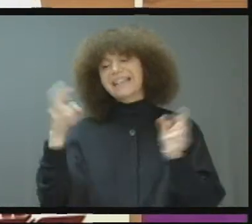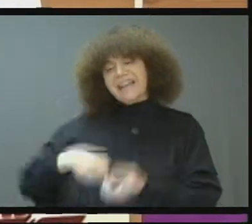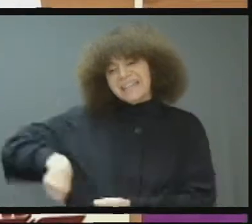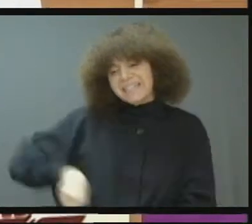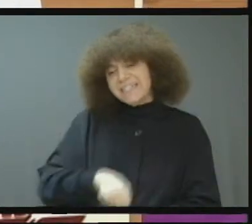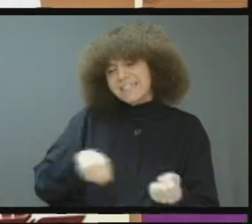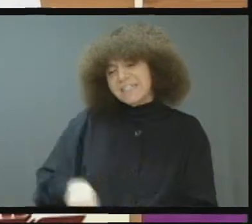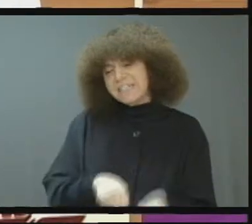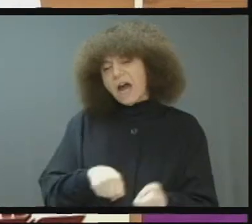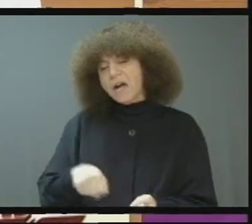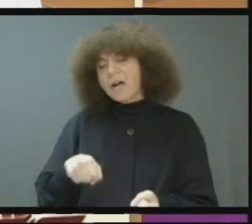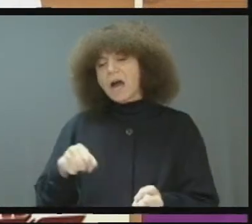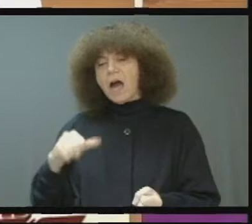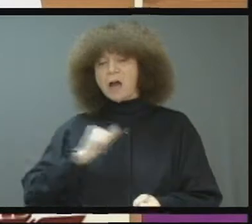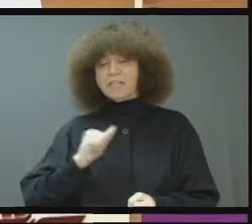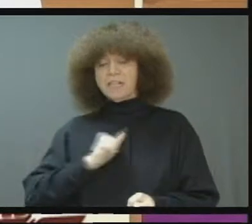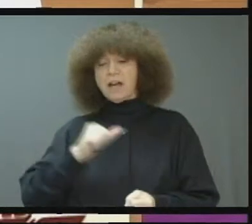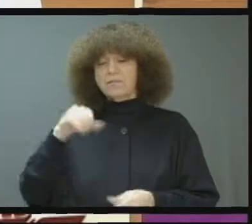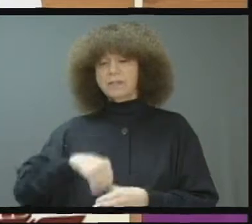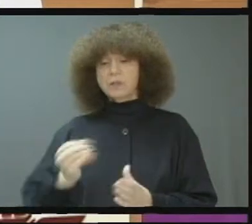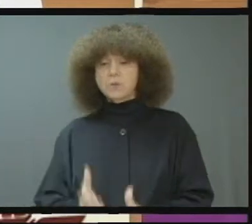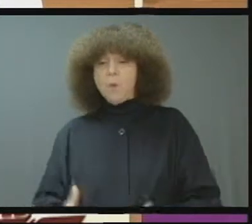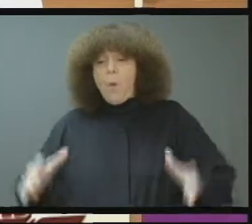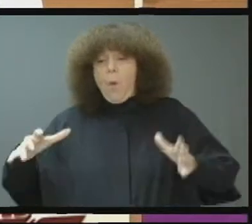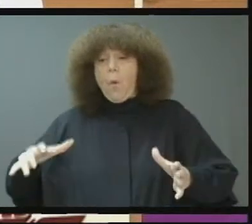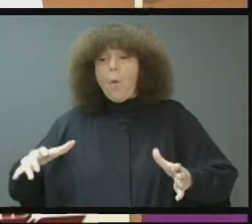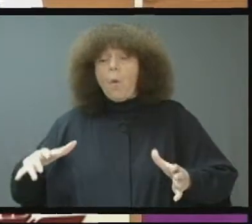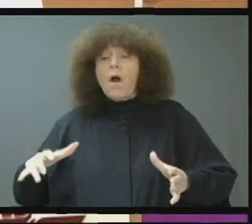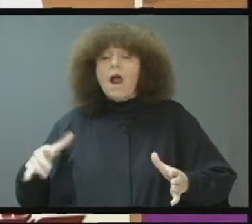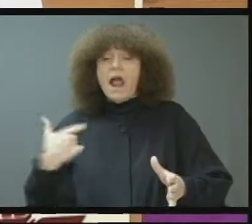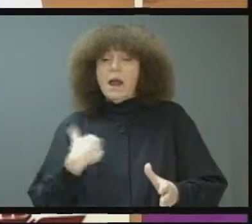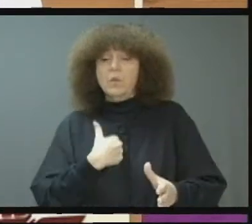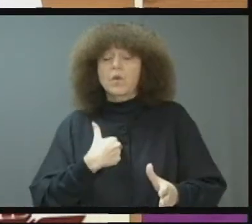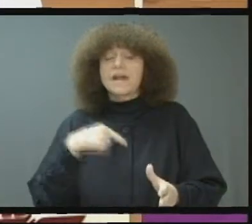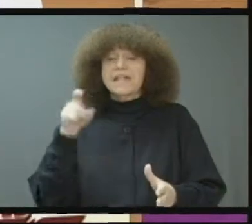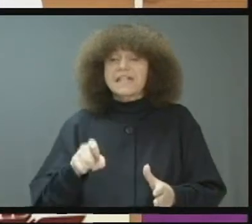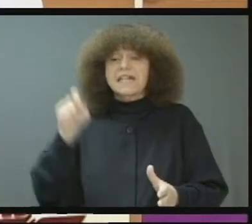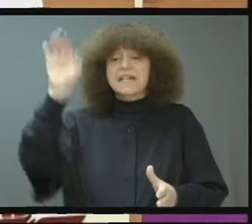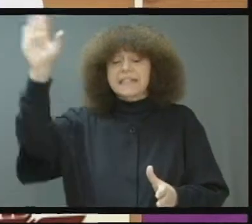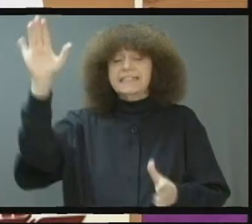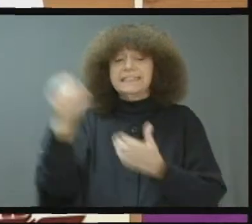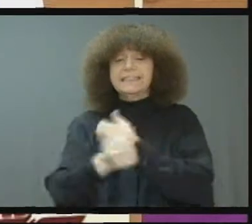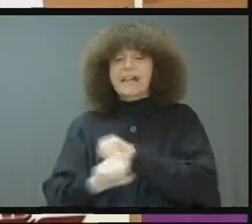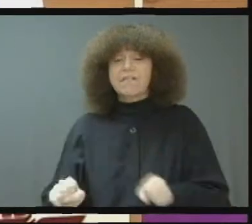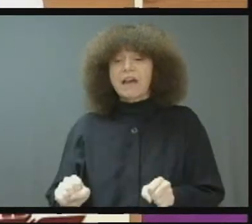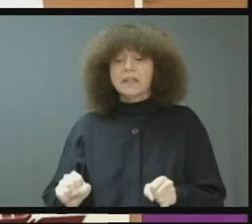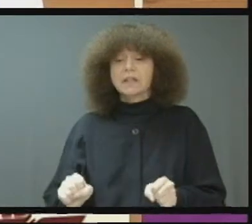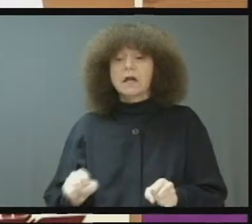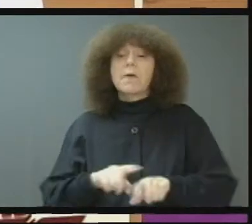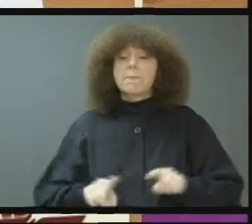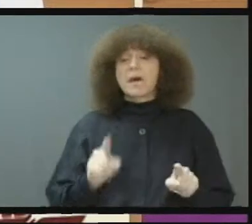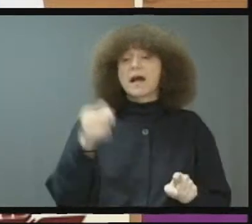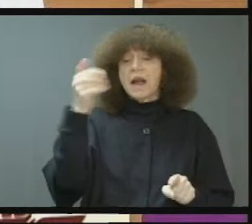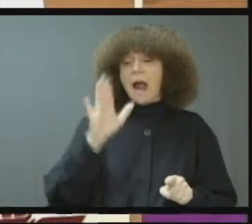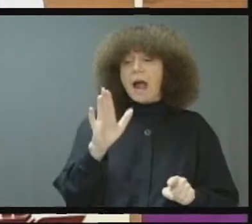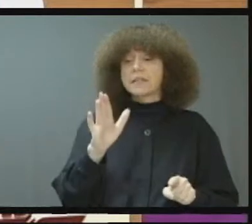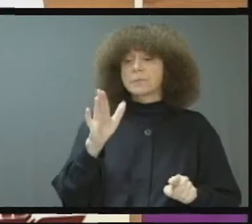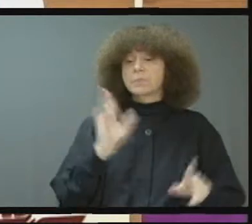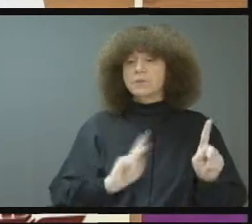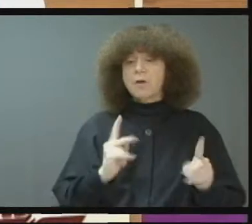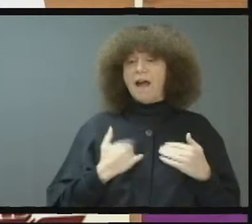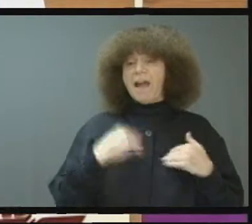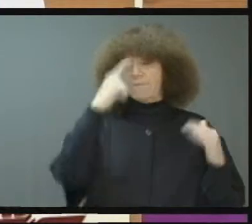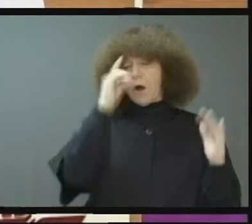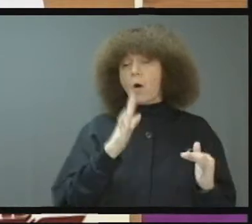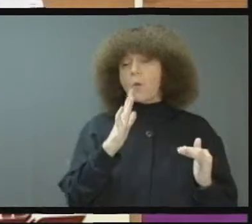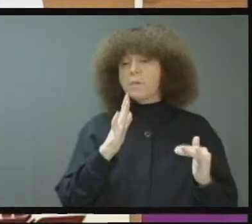God's punishment. Yet God's people still have hope. We see this in verses 8 and 9. "Yet, O Lord, you